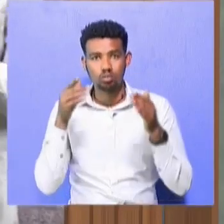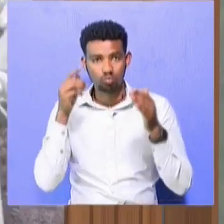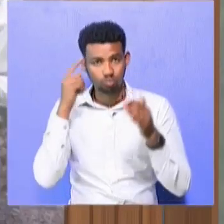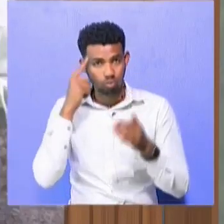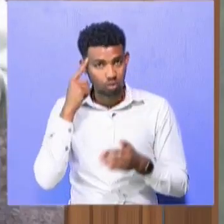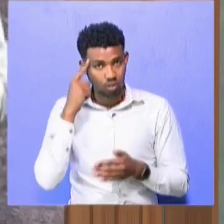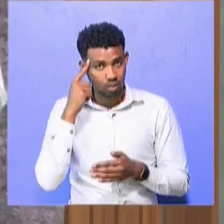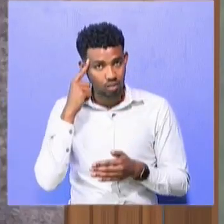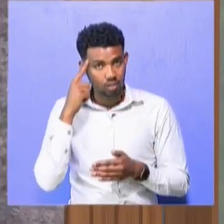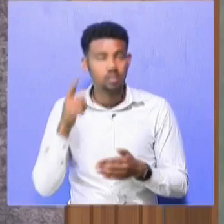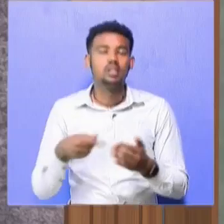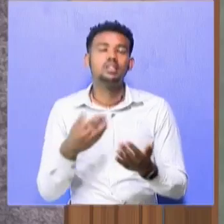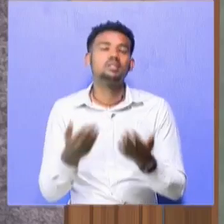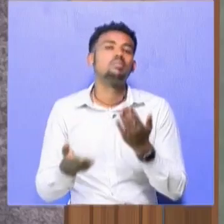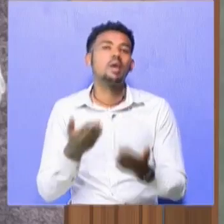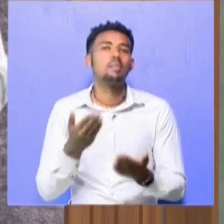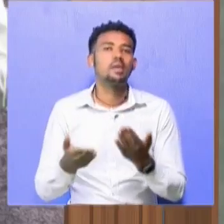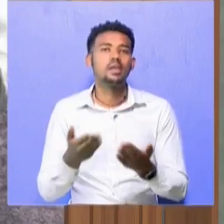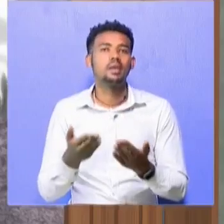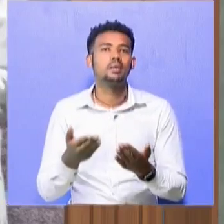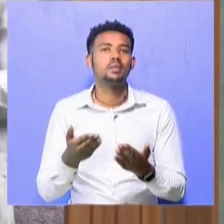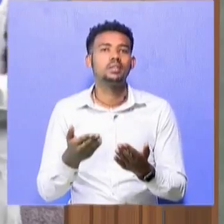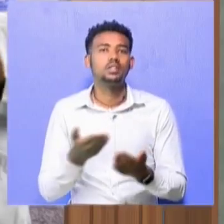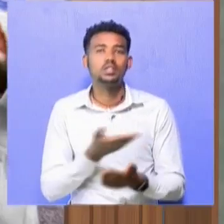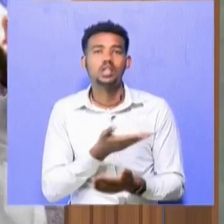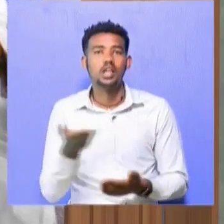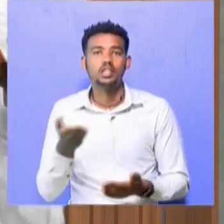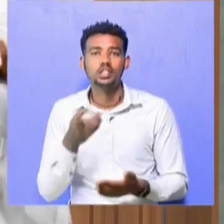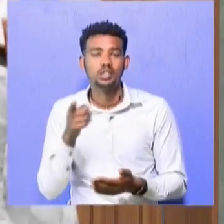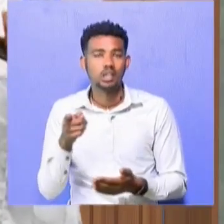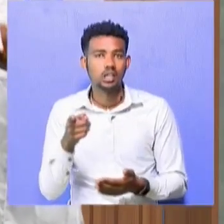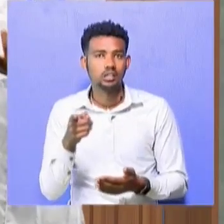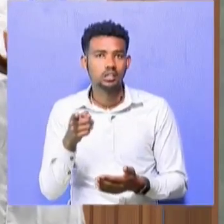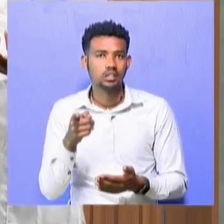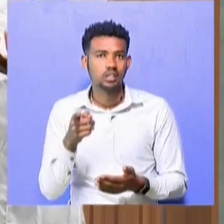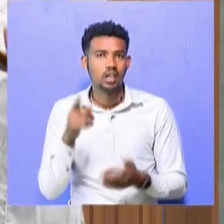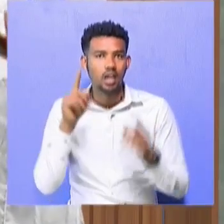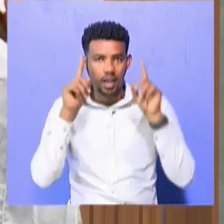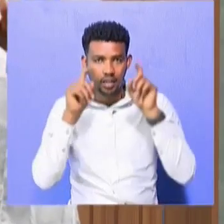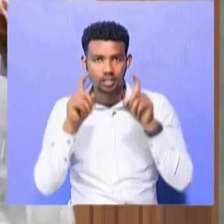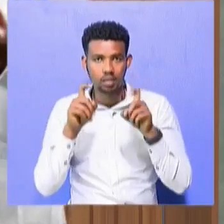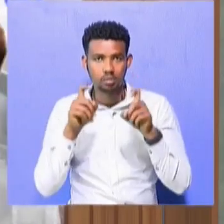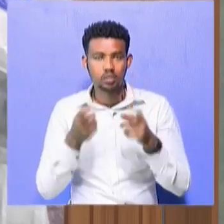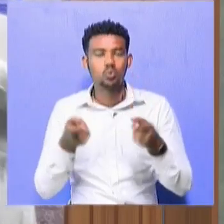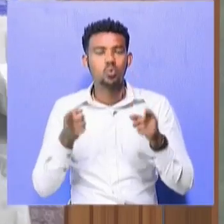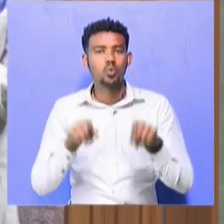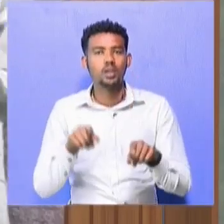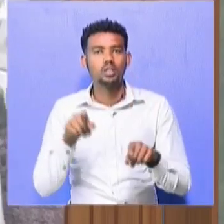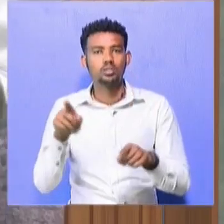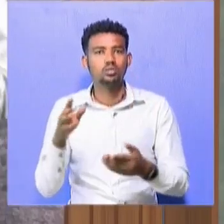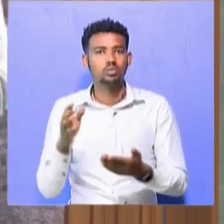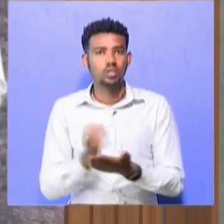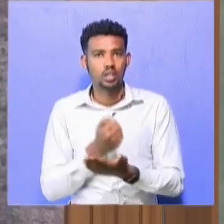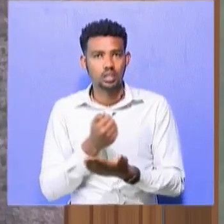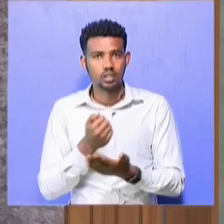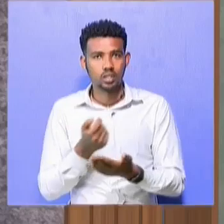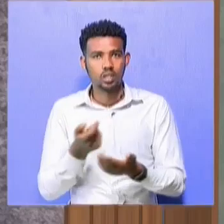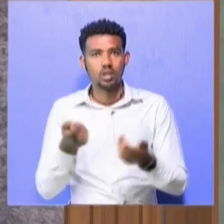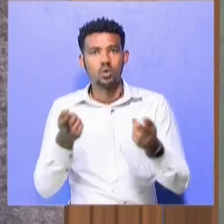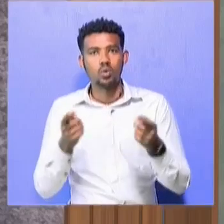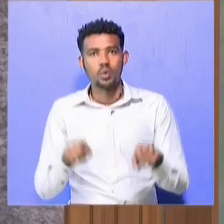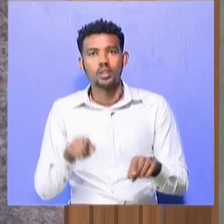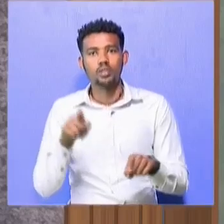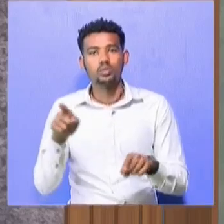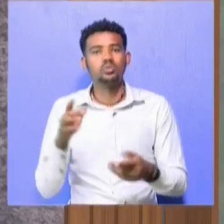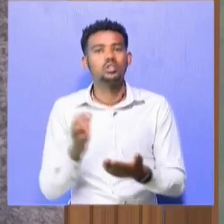that. It's maybe if the issue that is about examination, when it is taking part or when does